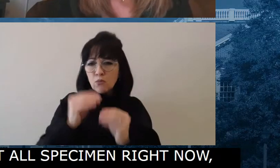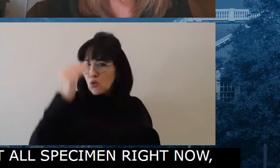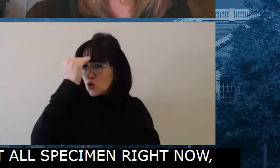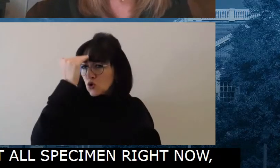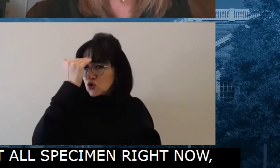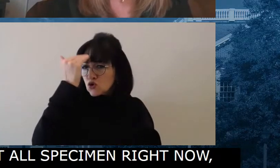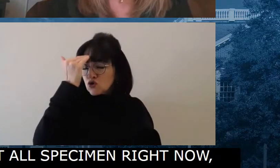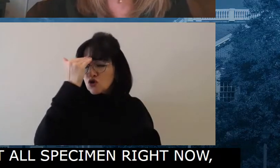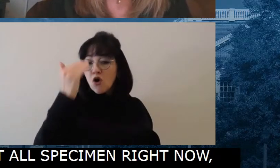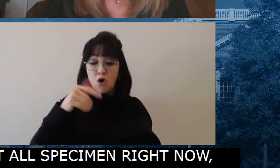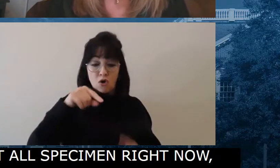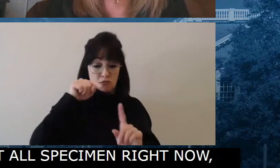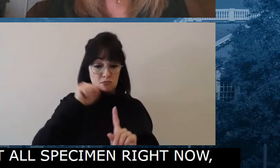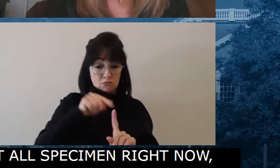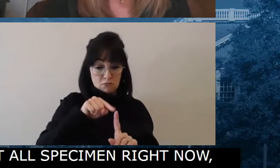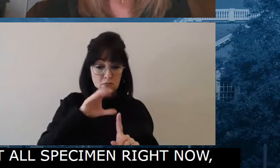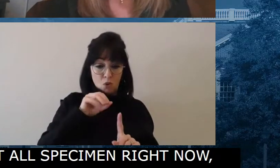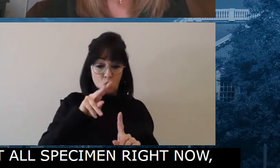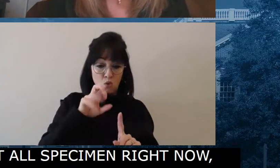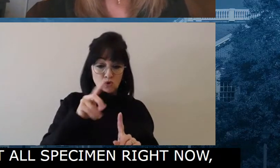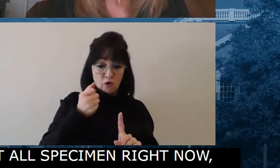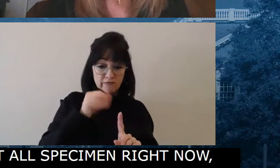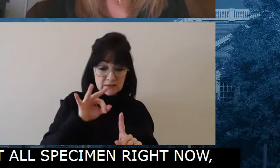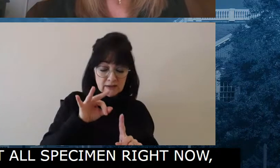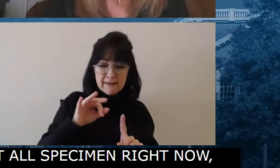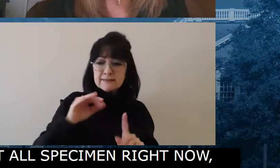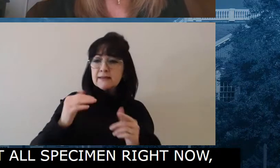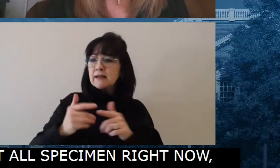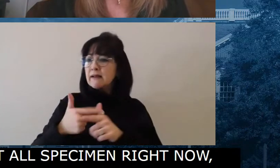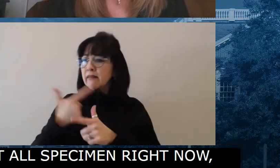variant spread we're seeing in our state.